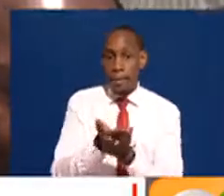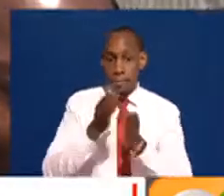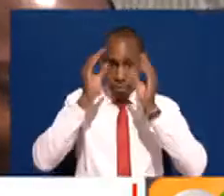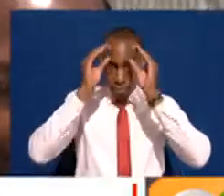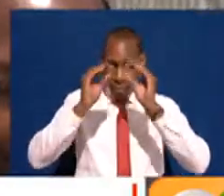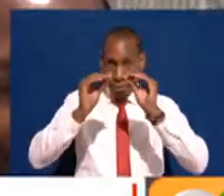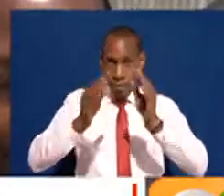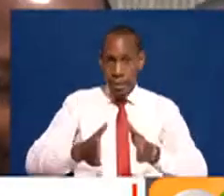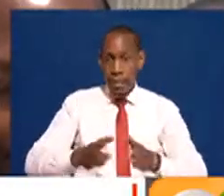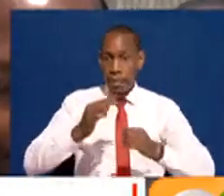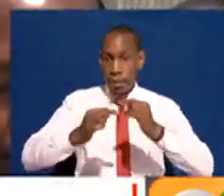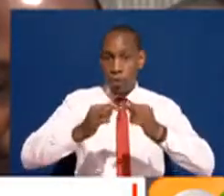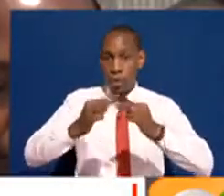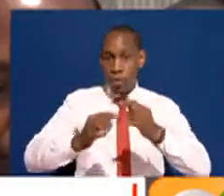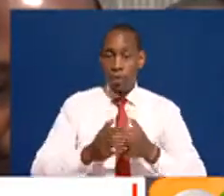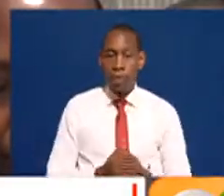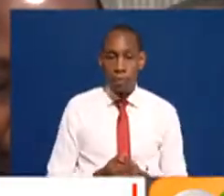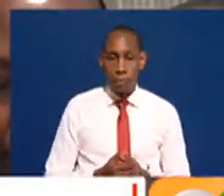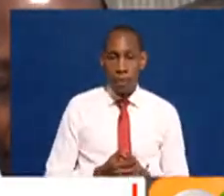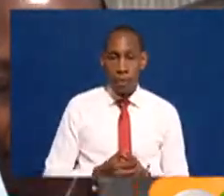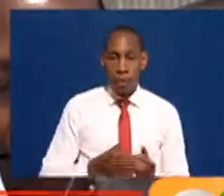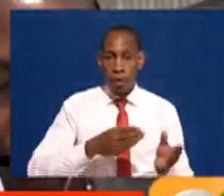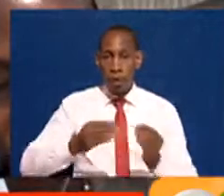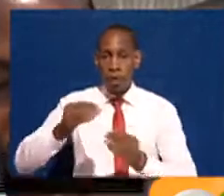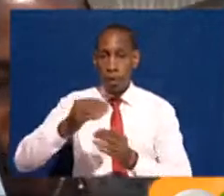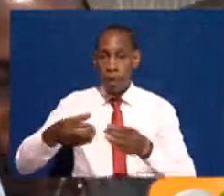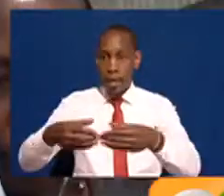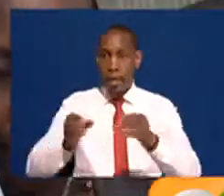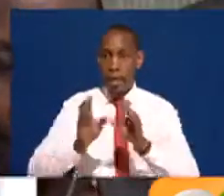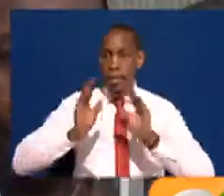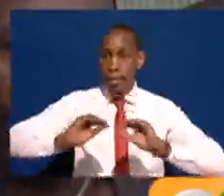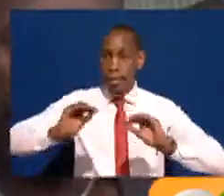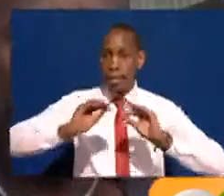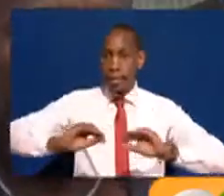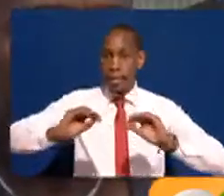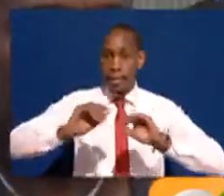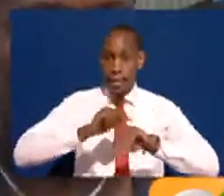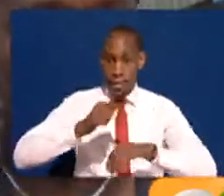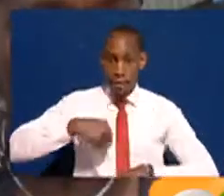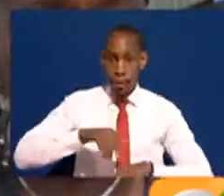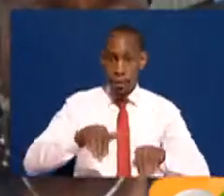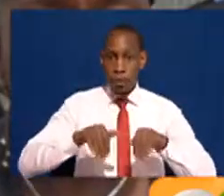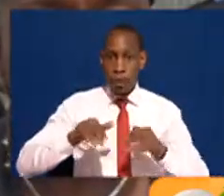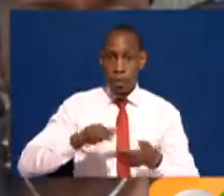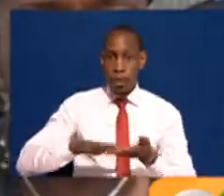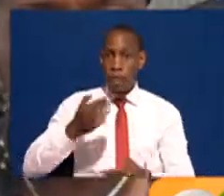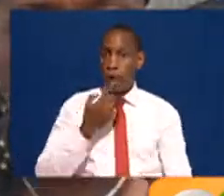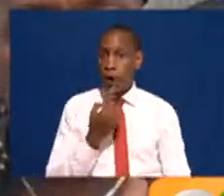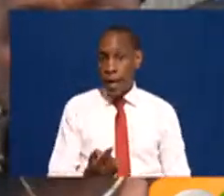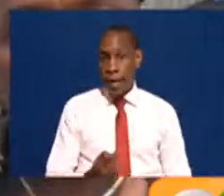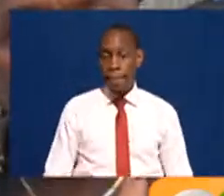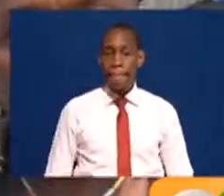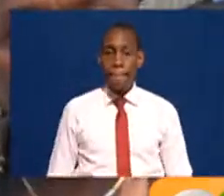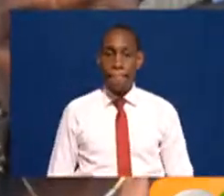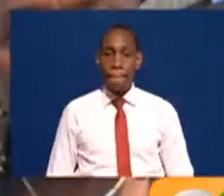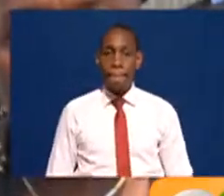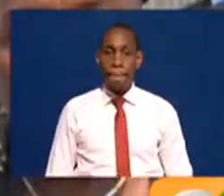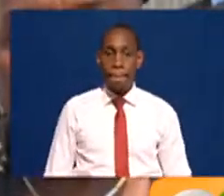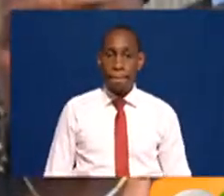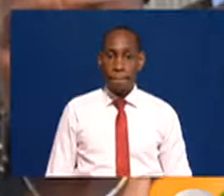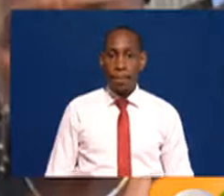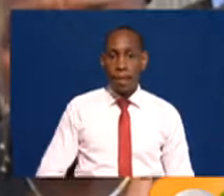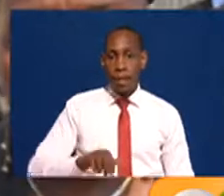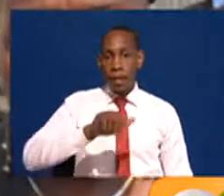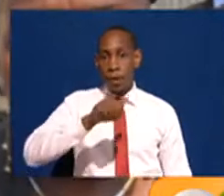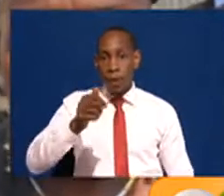continue going to class and teaching as we wait for further direction. For